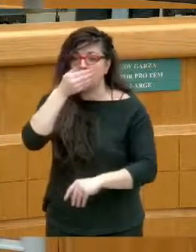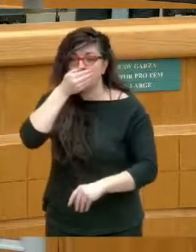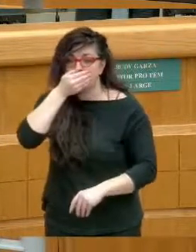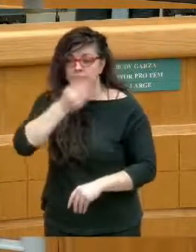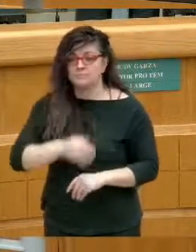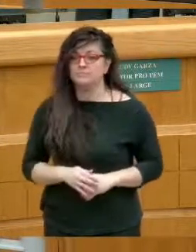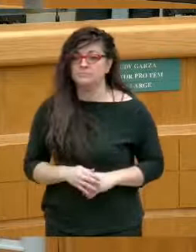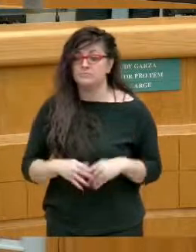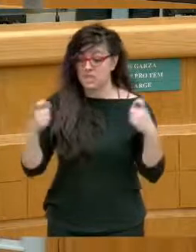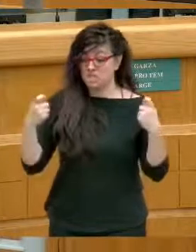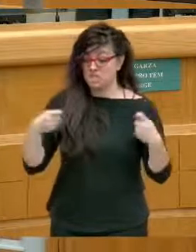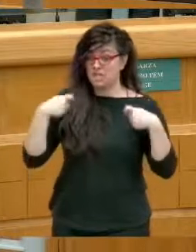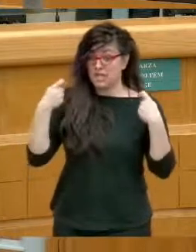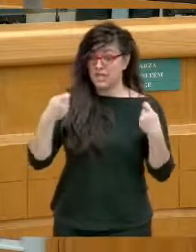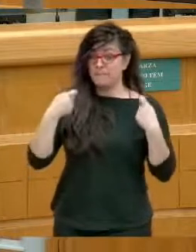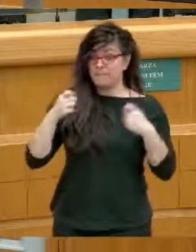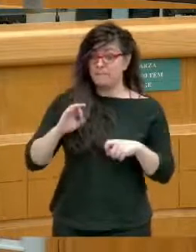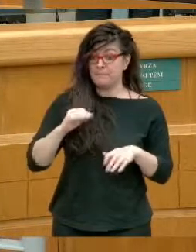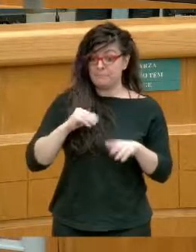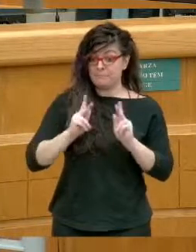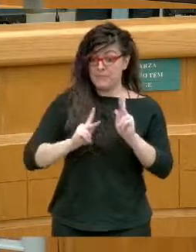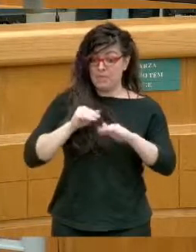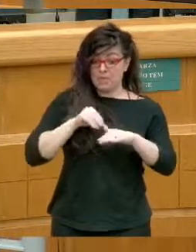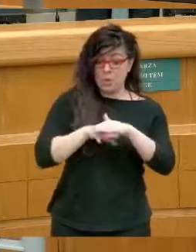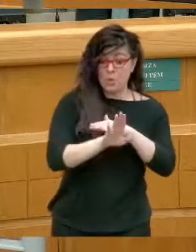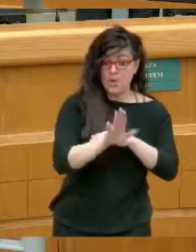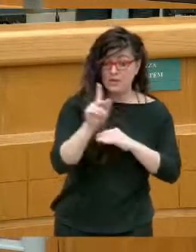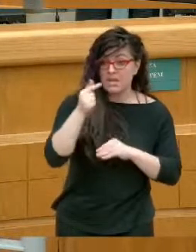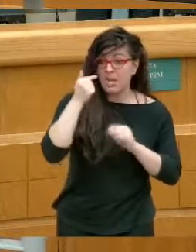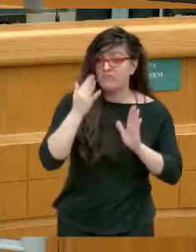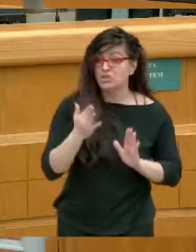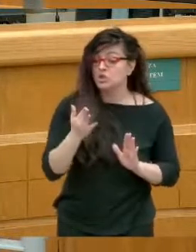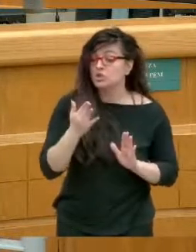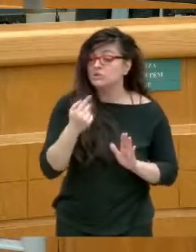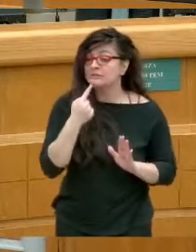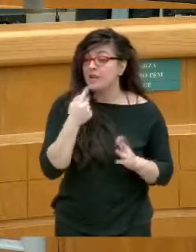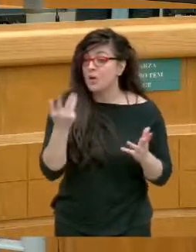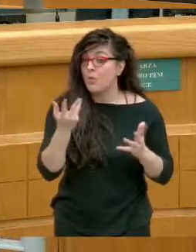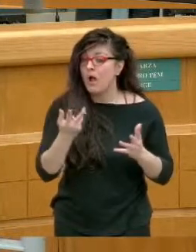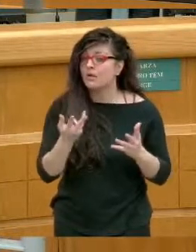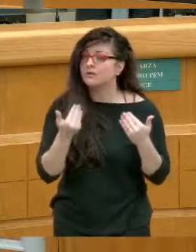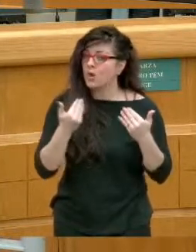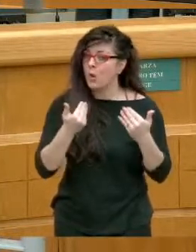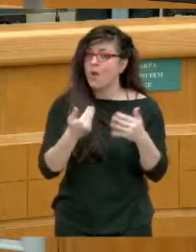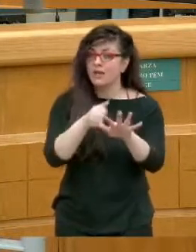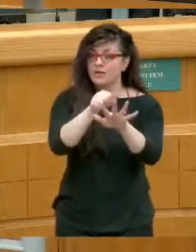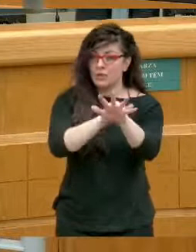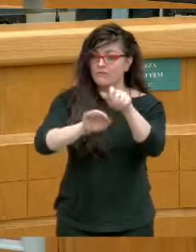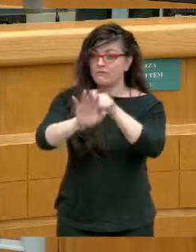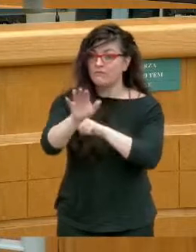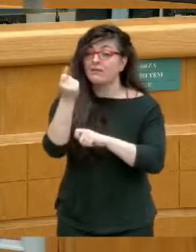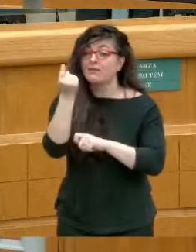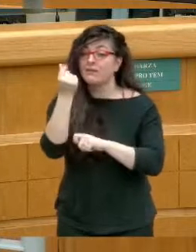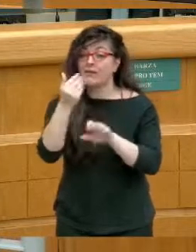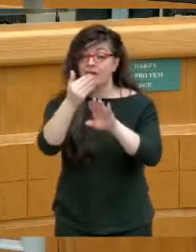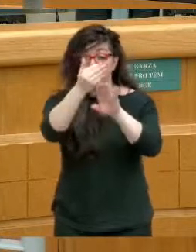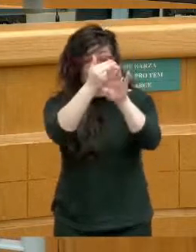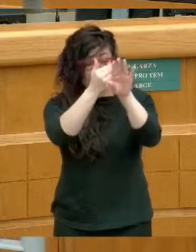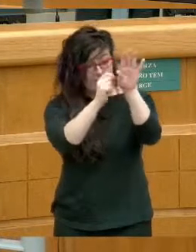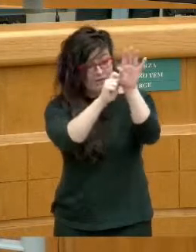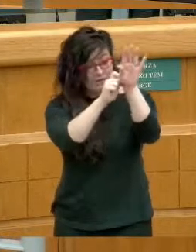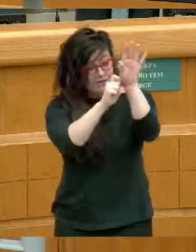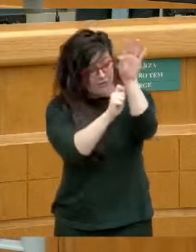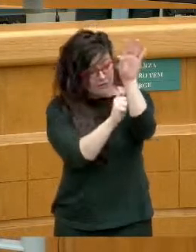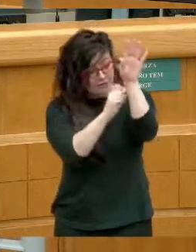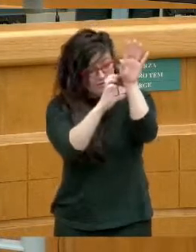governor's protocols recommends wearing gloves that cover your wrist when using exercise equipment. Make